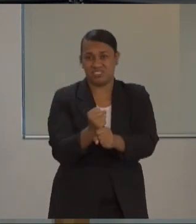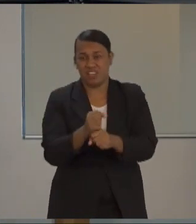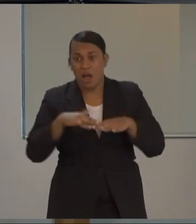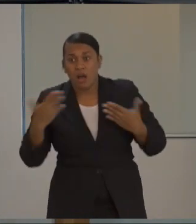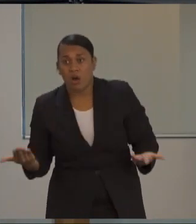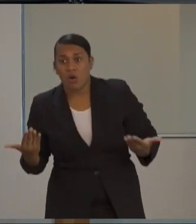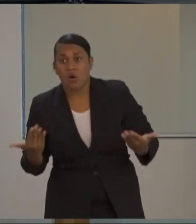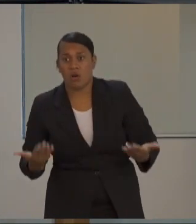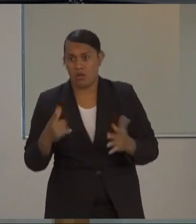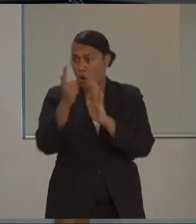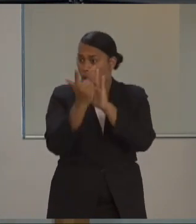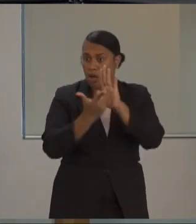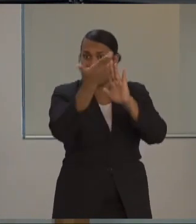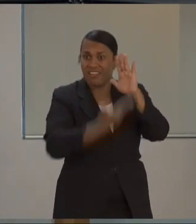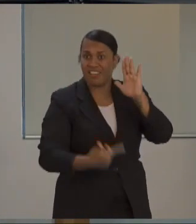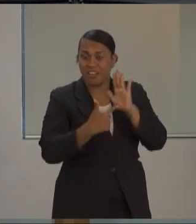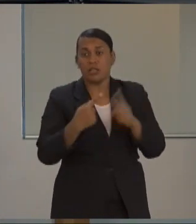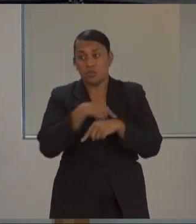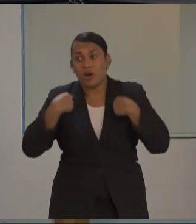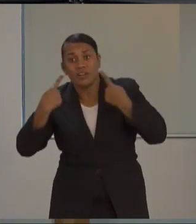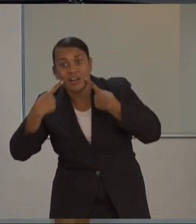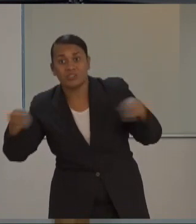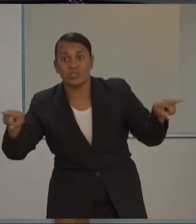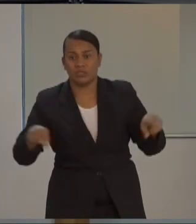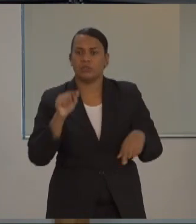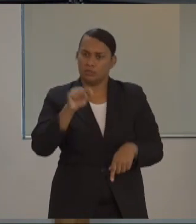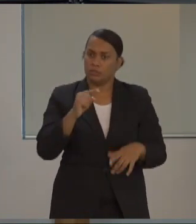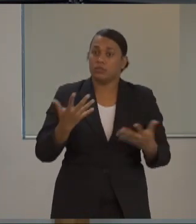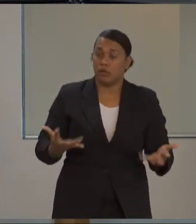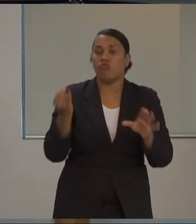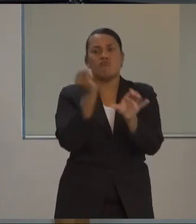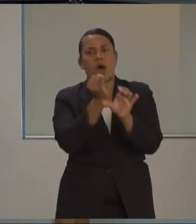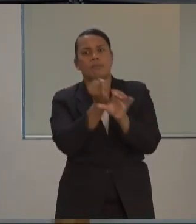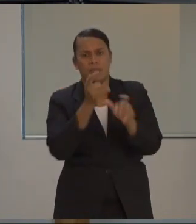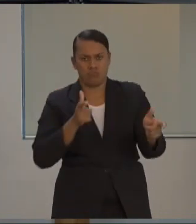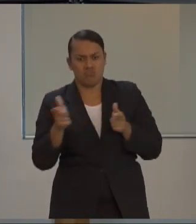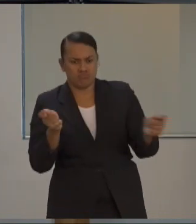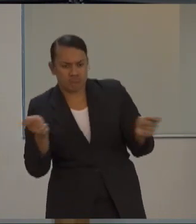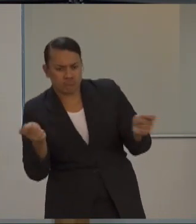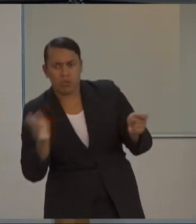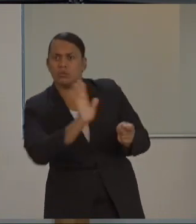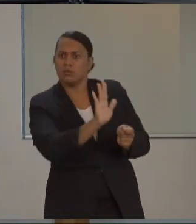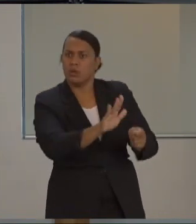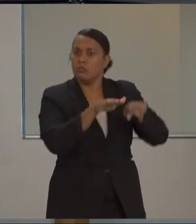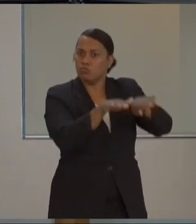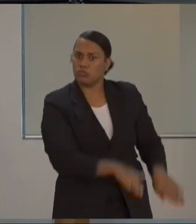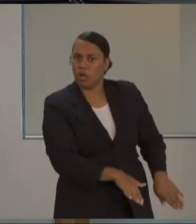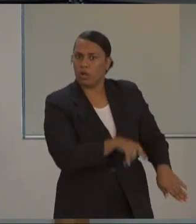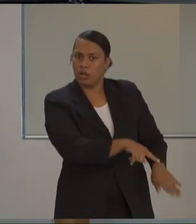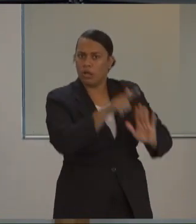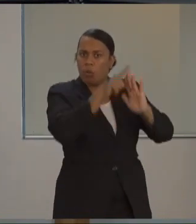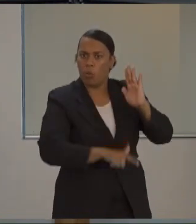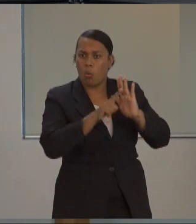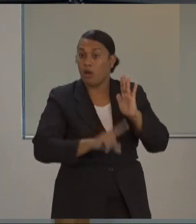government directives, it has been fairly controlled and low, kept at a low level. But there's one area that we're concerned